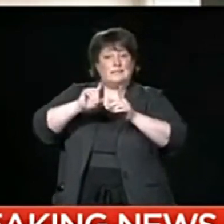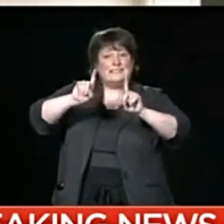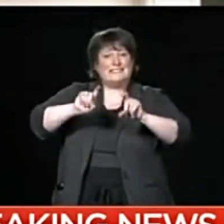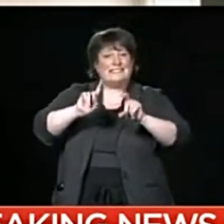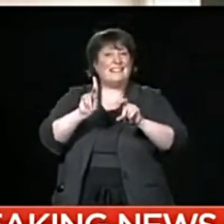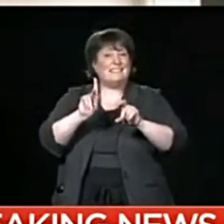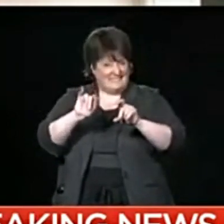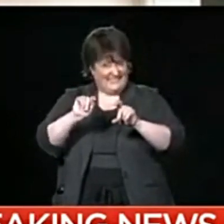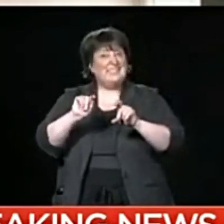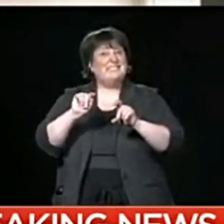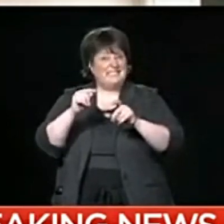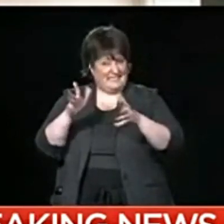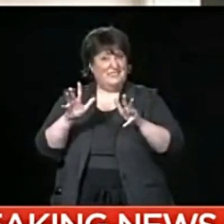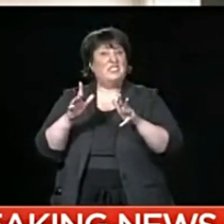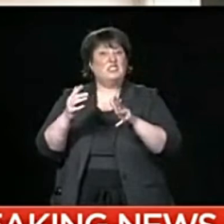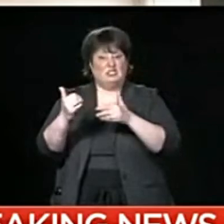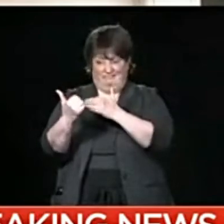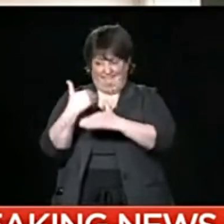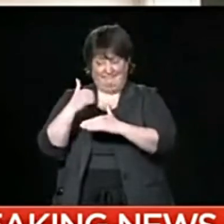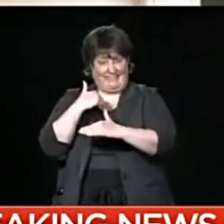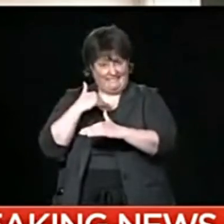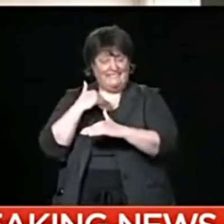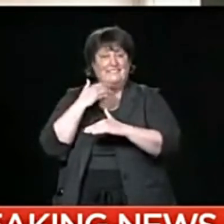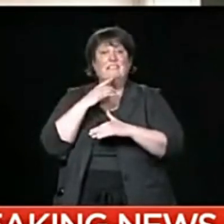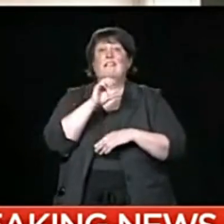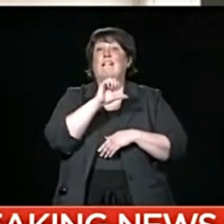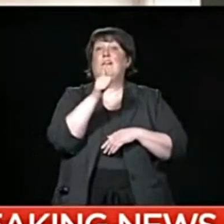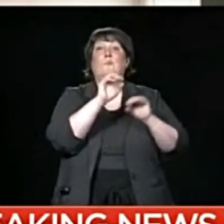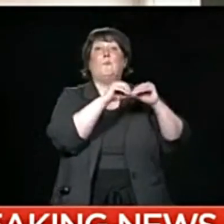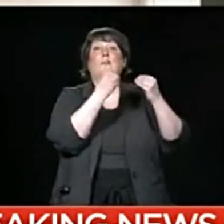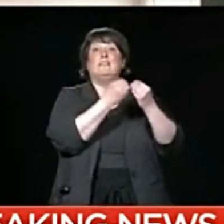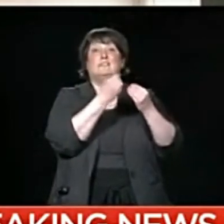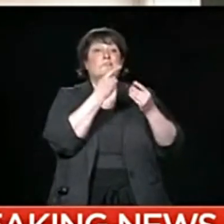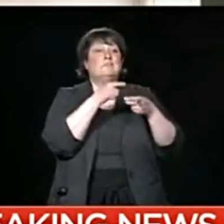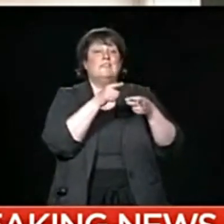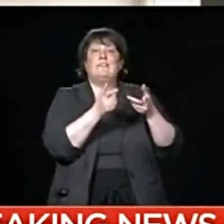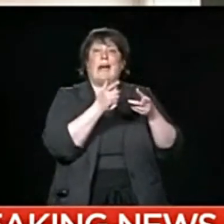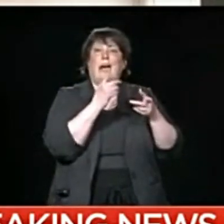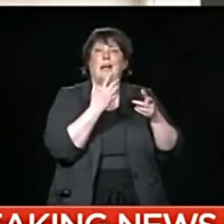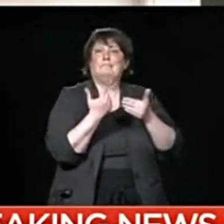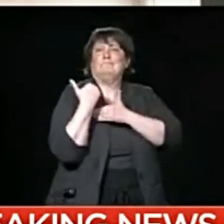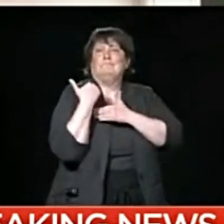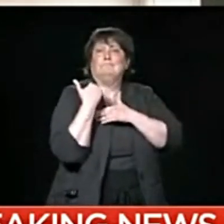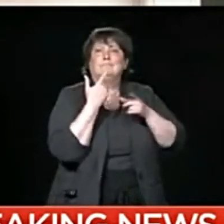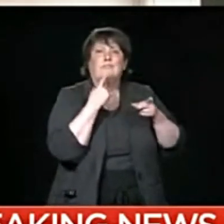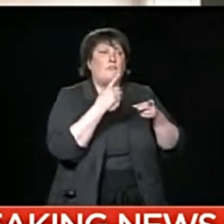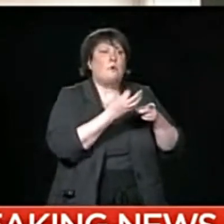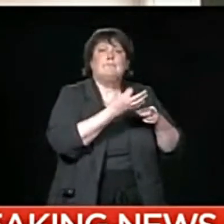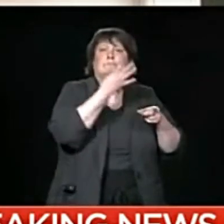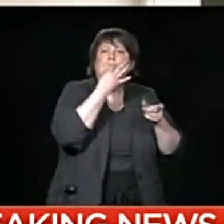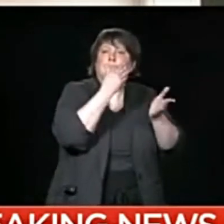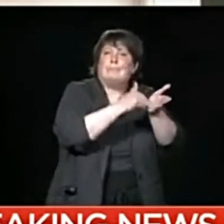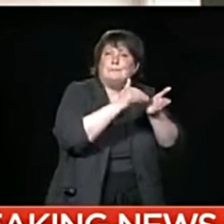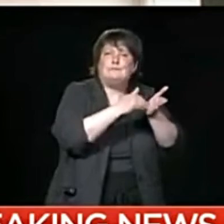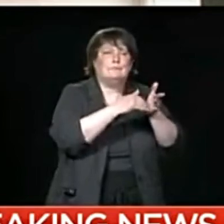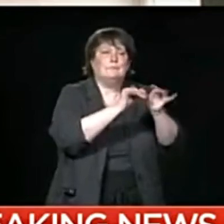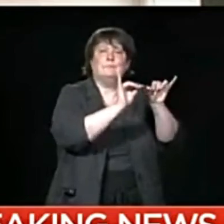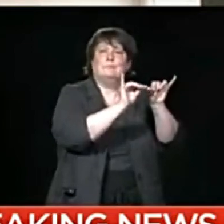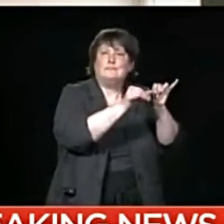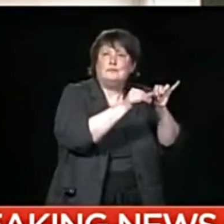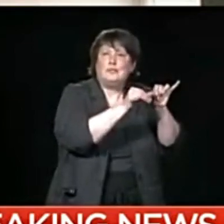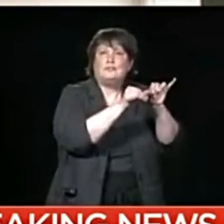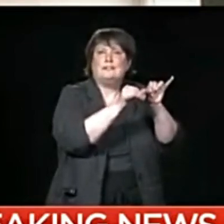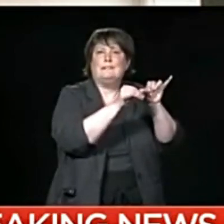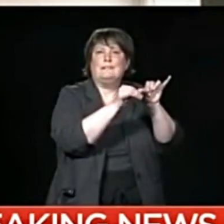COVID-19 Medical Support, which is an organization which brings together healthcare professionals, engineers, entrepreneurs, and representatives